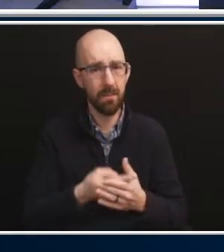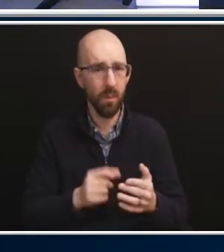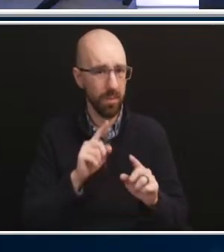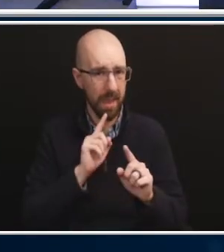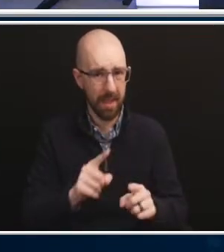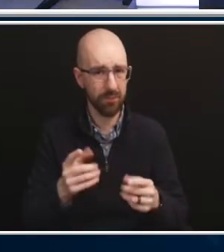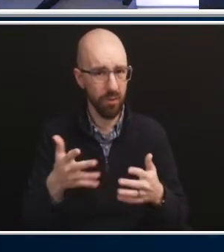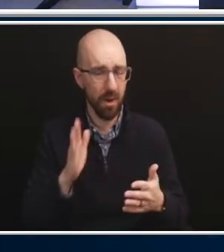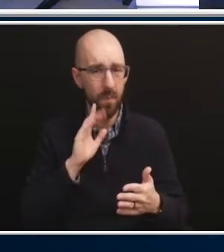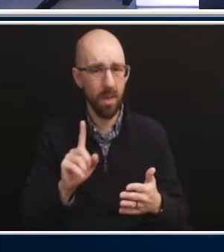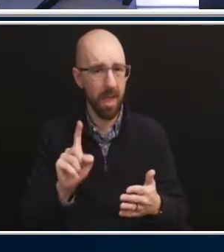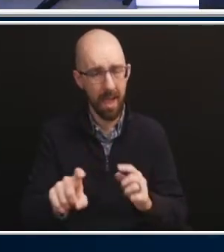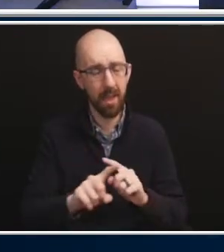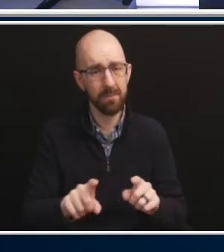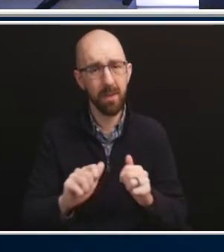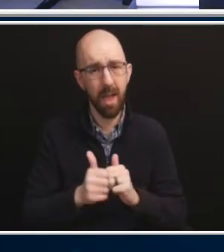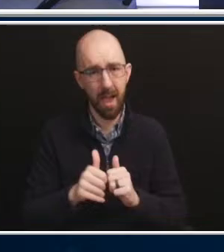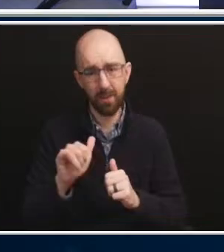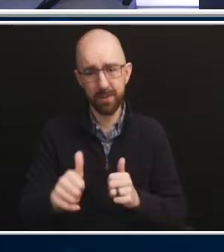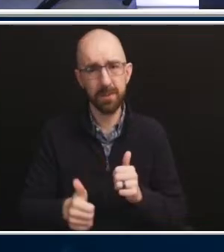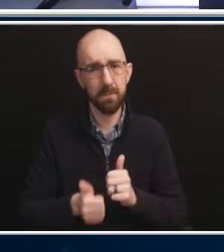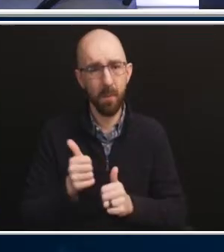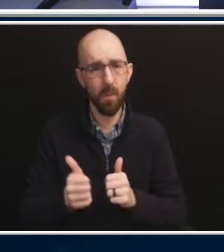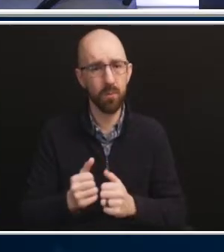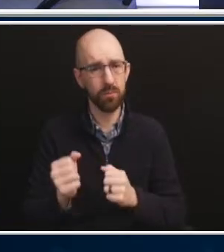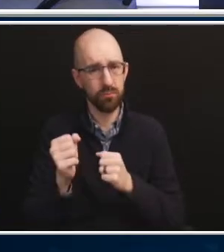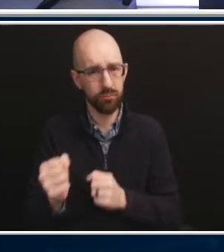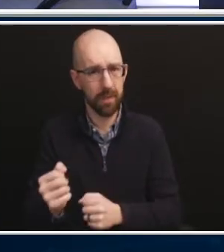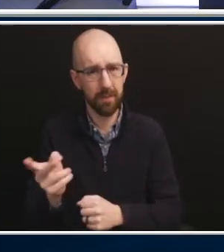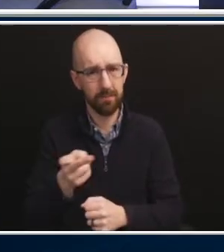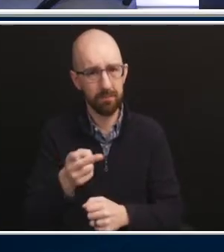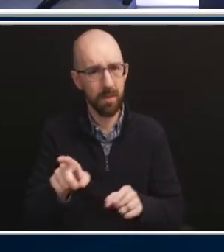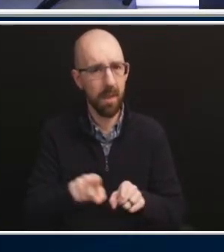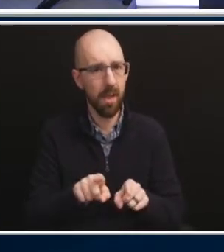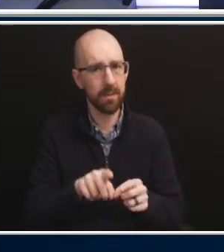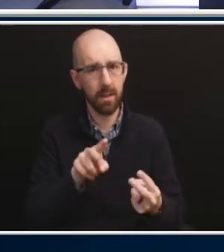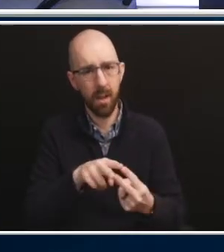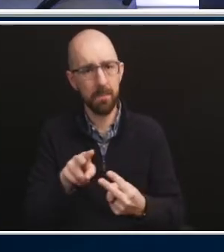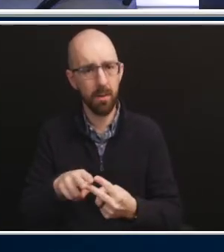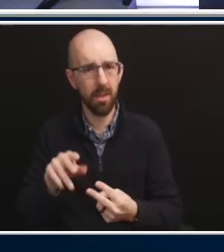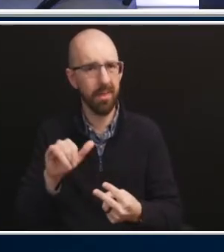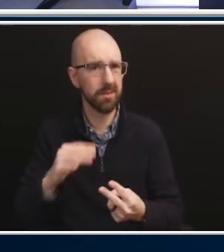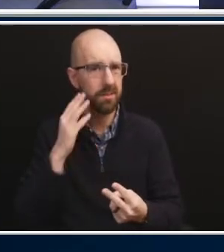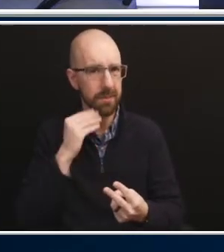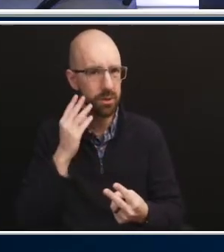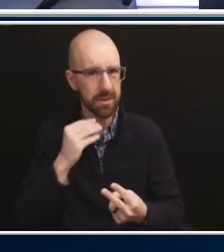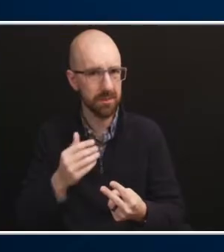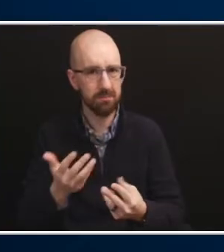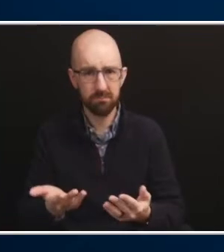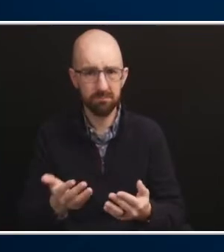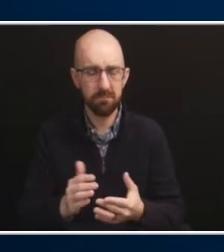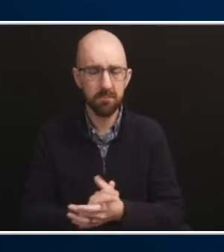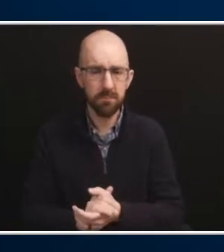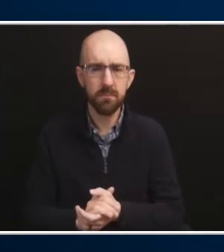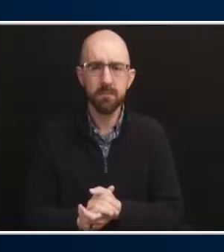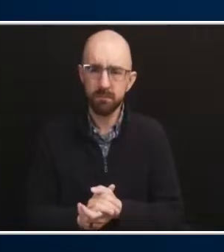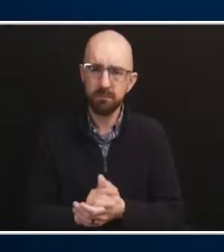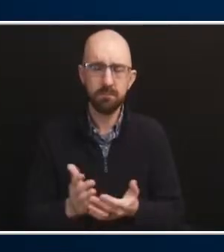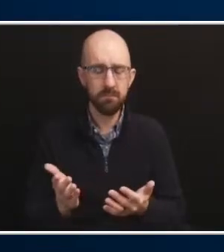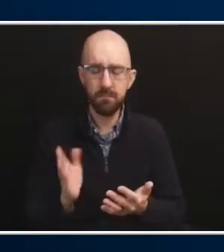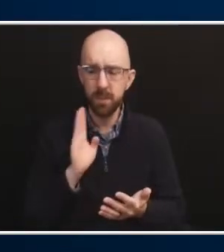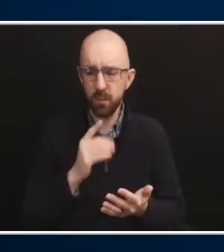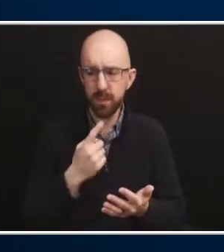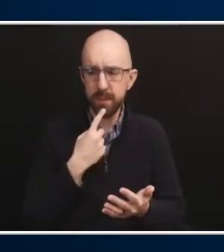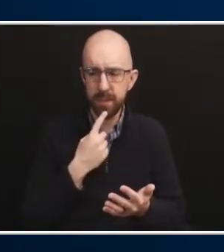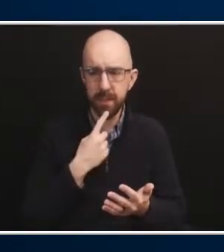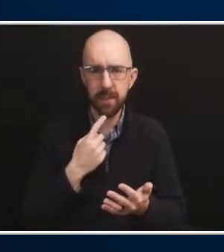ask you, but how has this most strengthened you both as a couple, this experience? Oh, gosh. I would say it brought